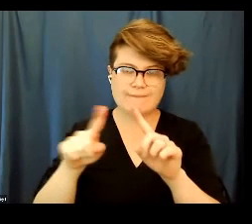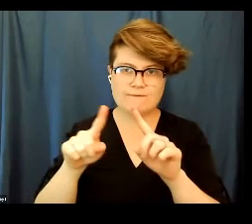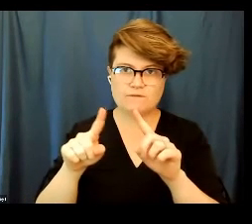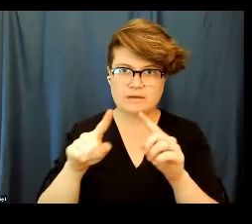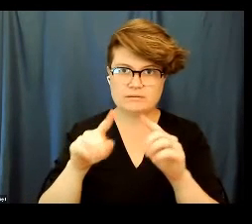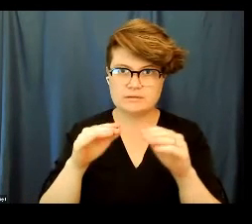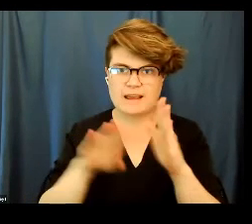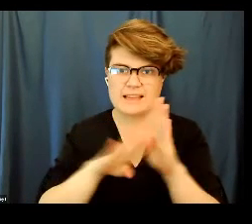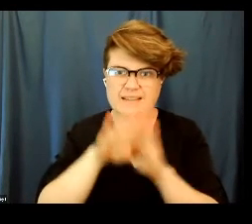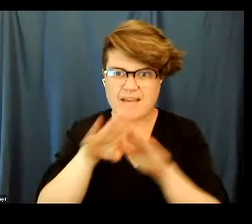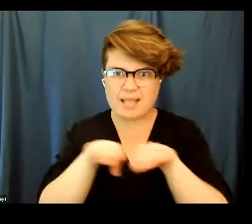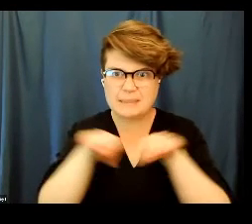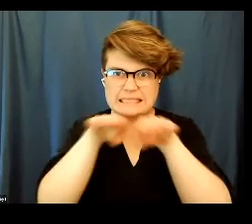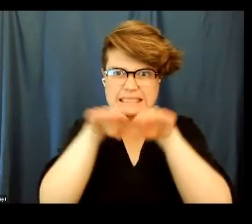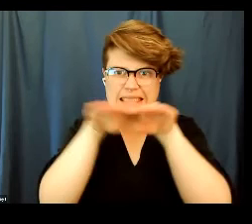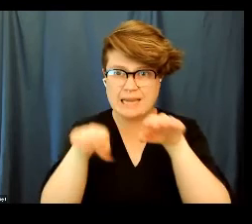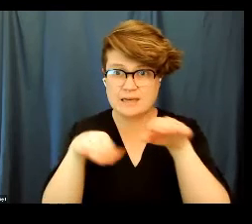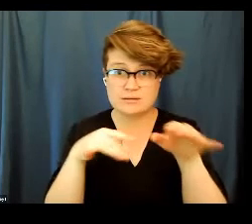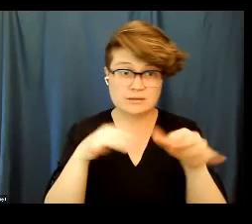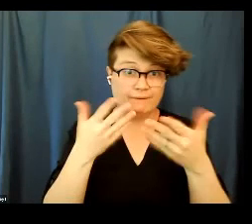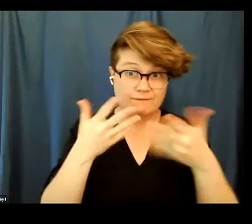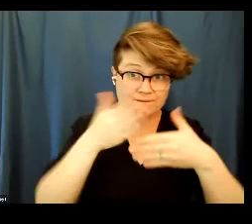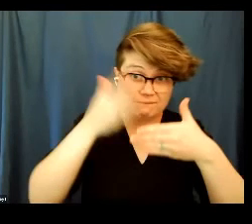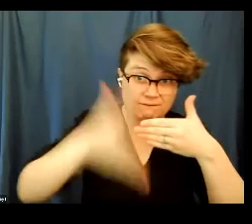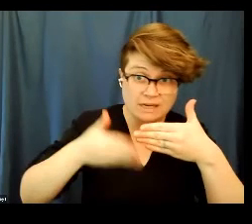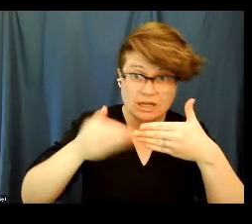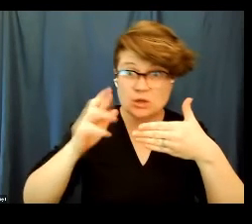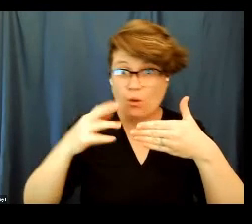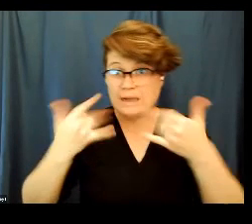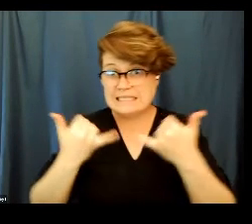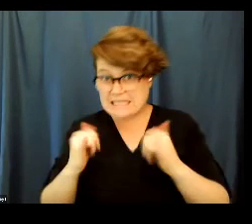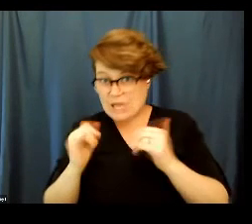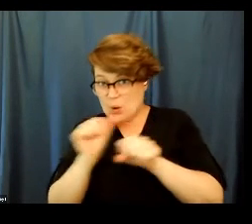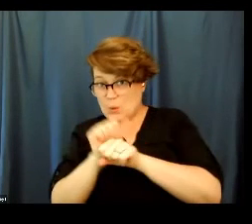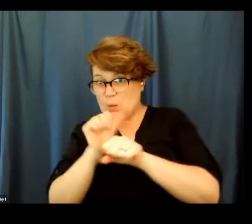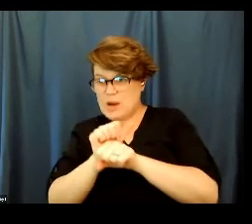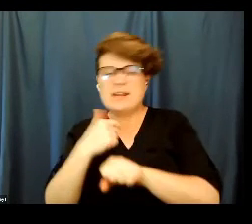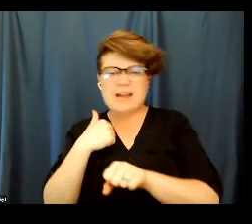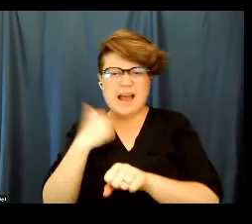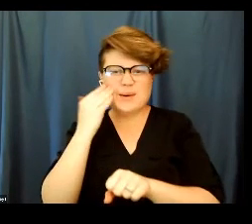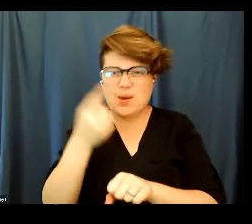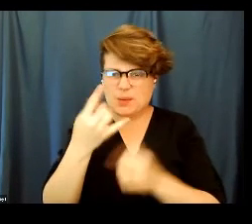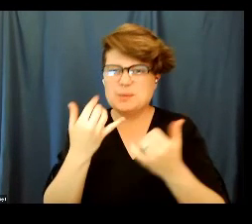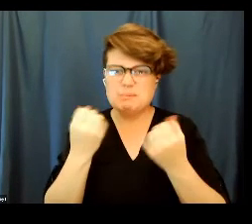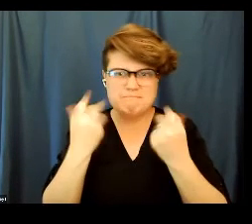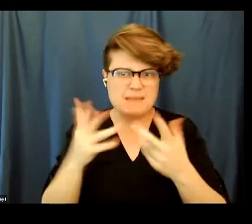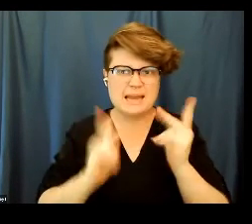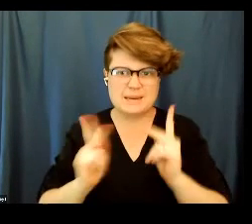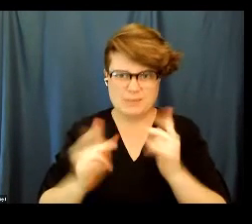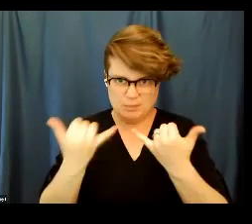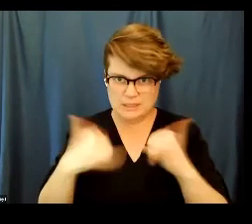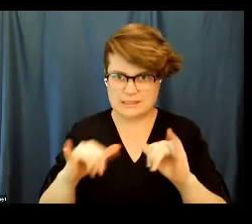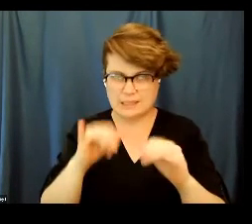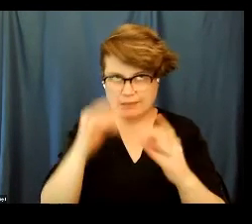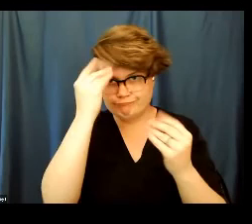SART development, SART protocol development, all of that. And so I wanted to